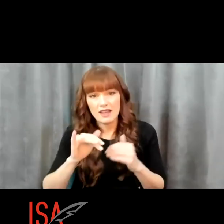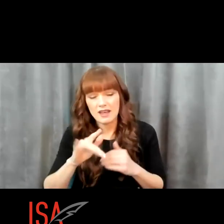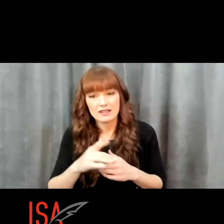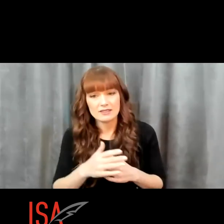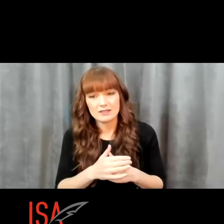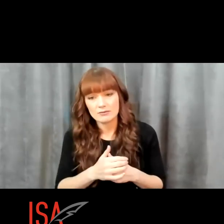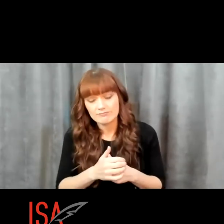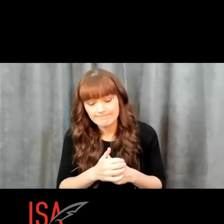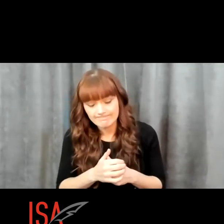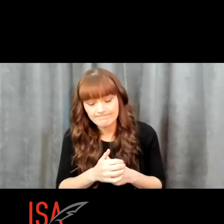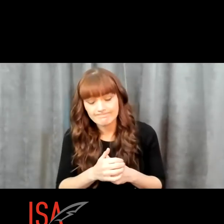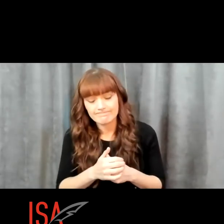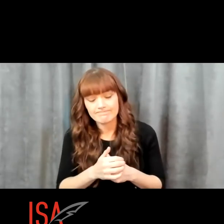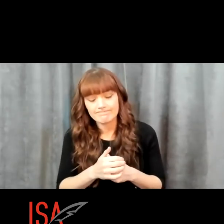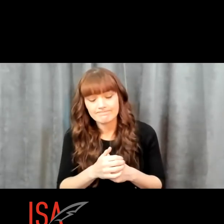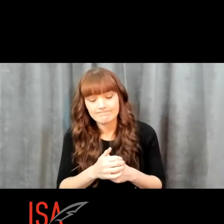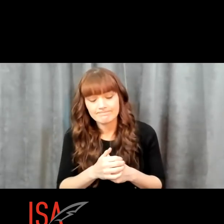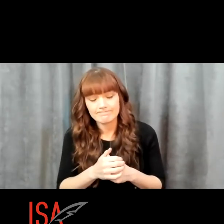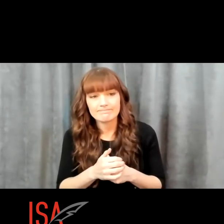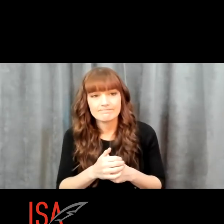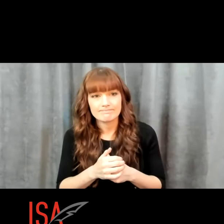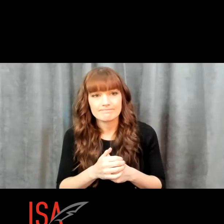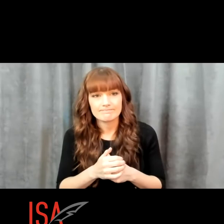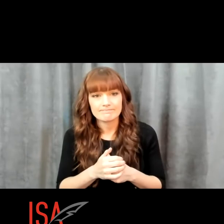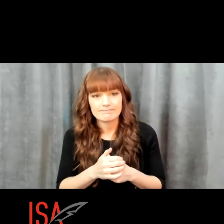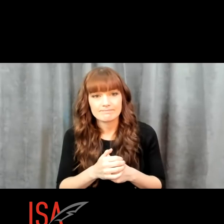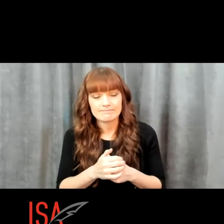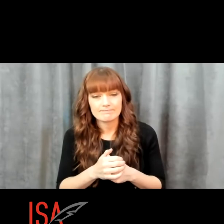just join me in that for a moment. But...